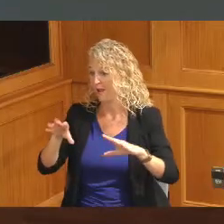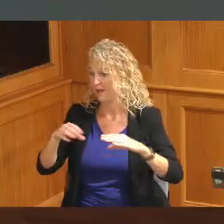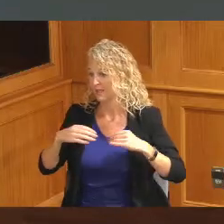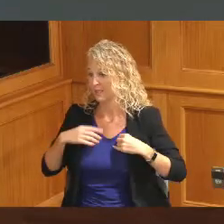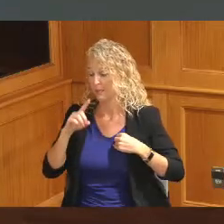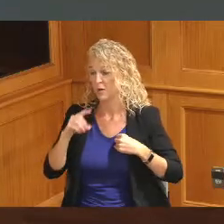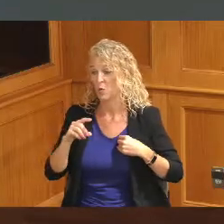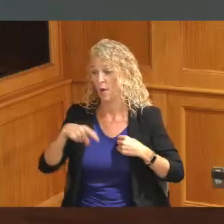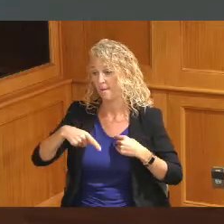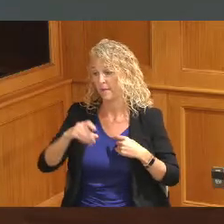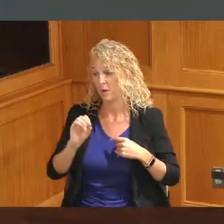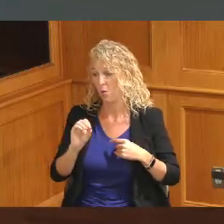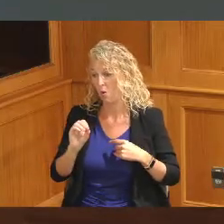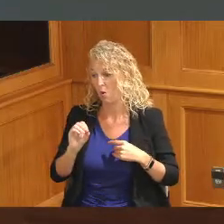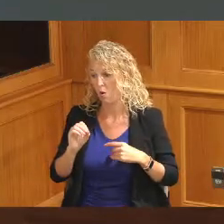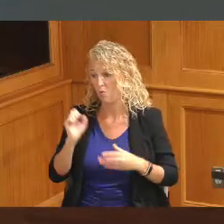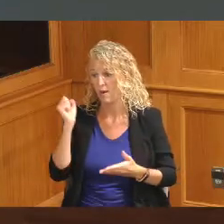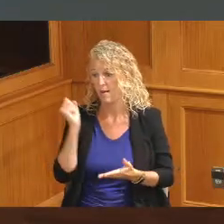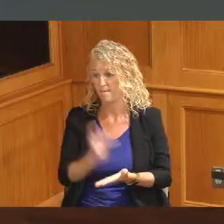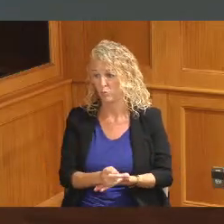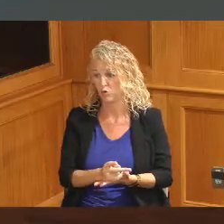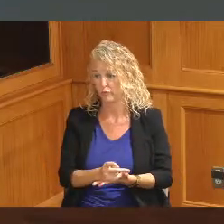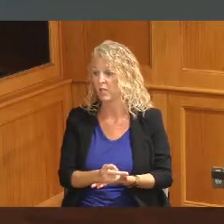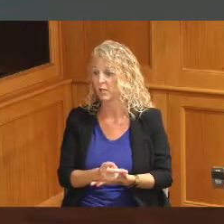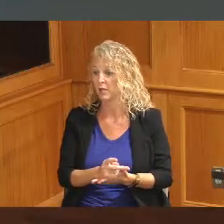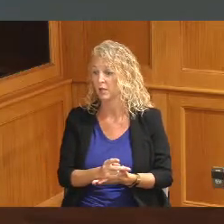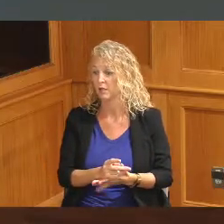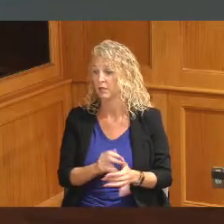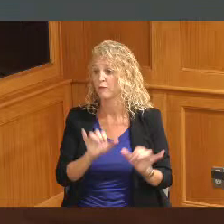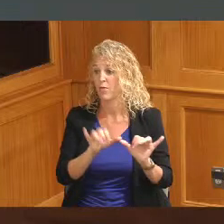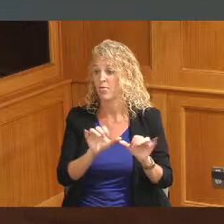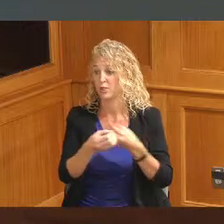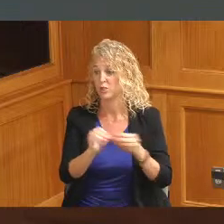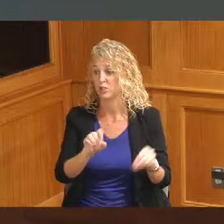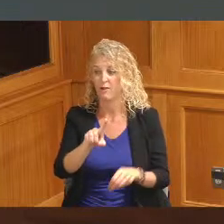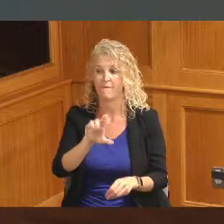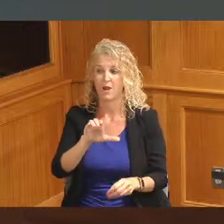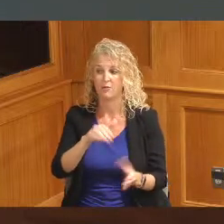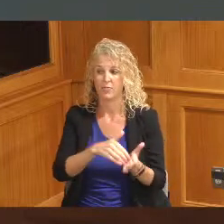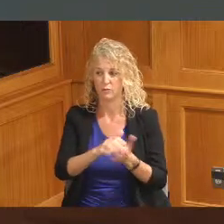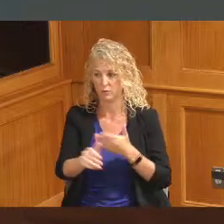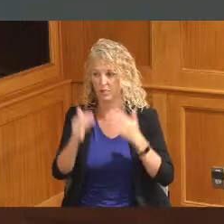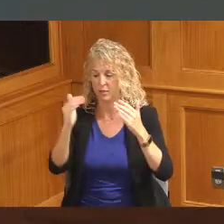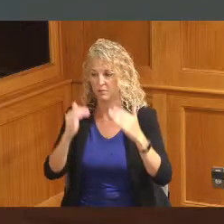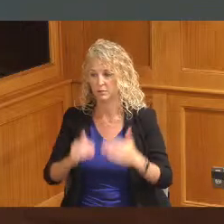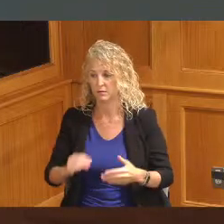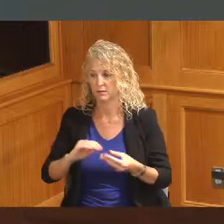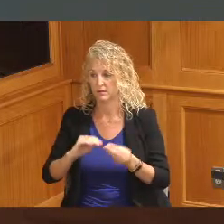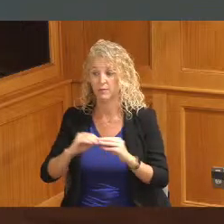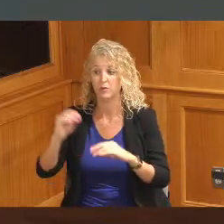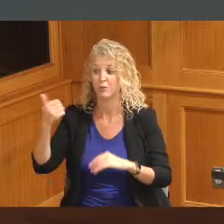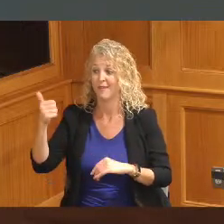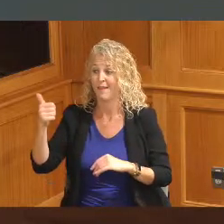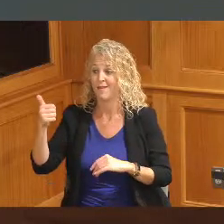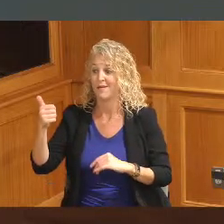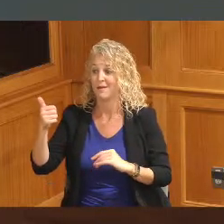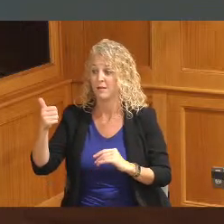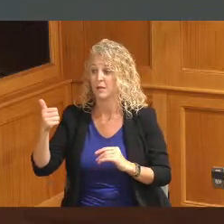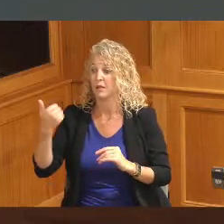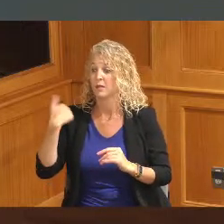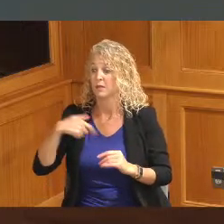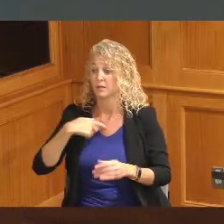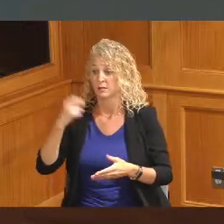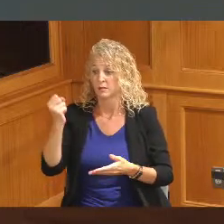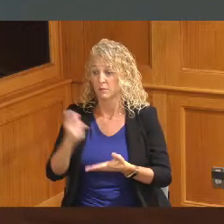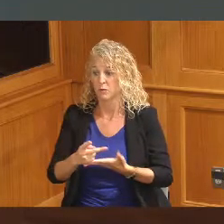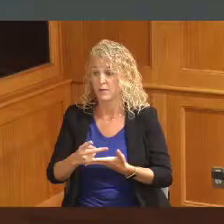one purchase order and authorizing its execution for $100,000. Item number 10 is